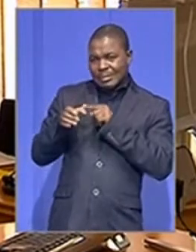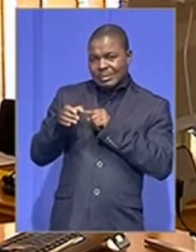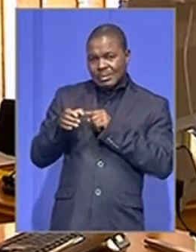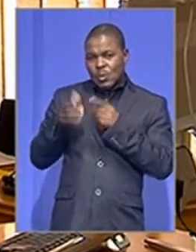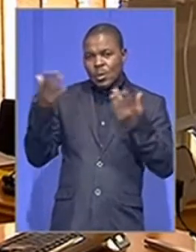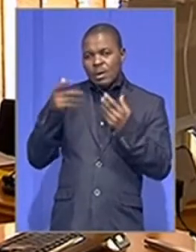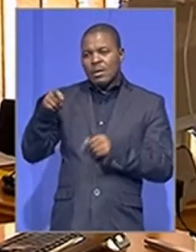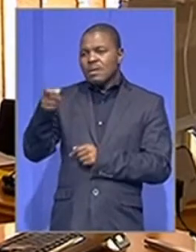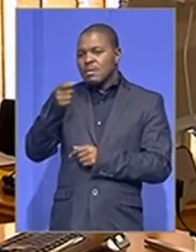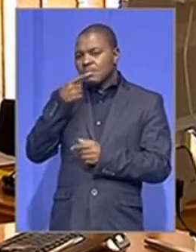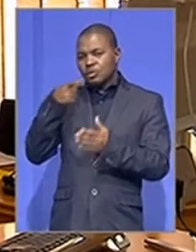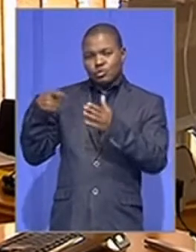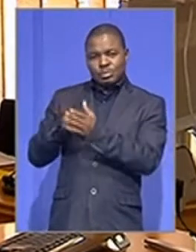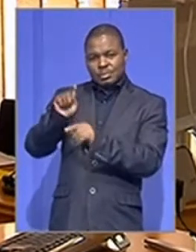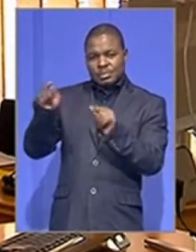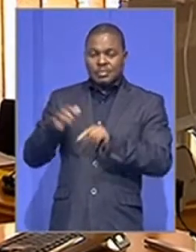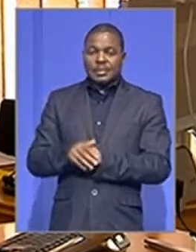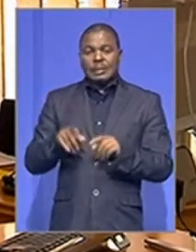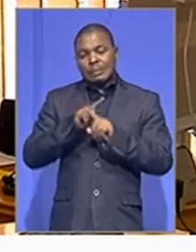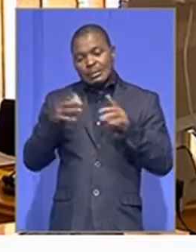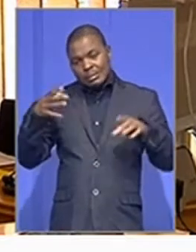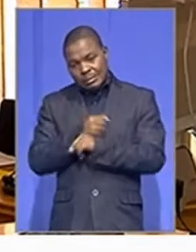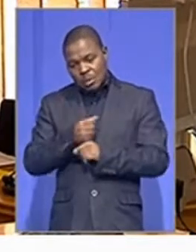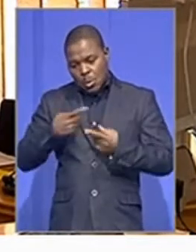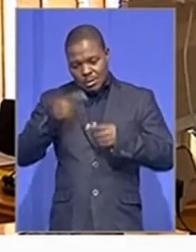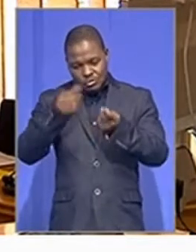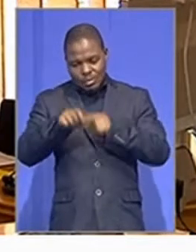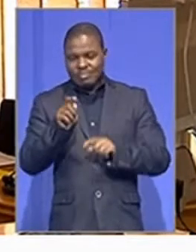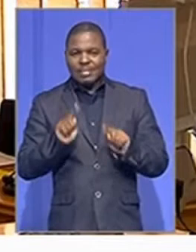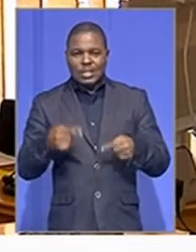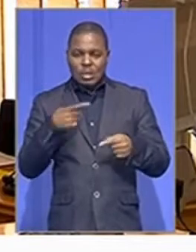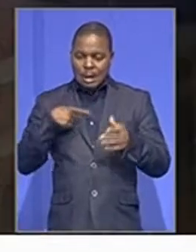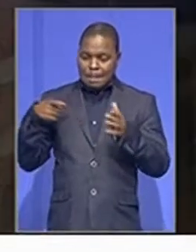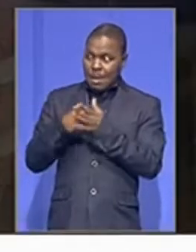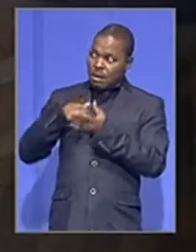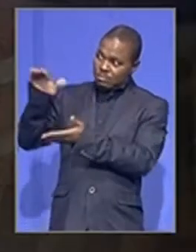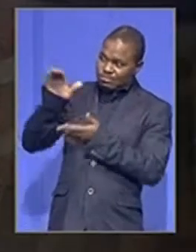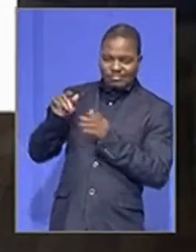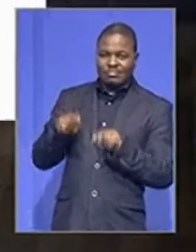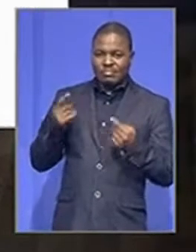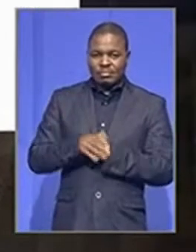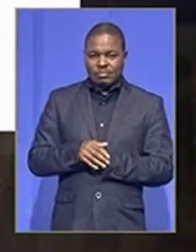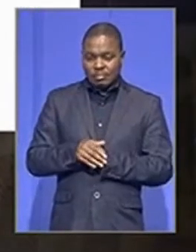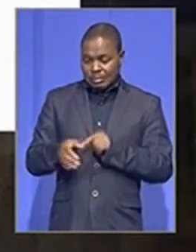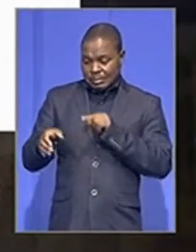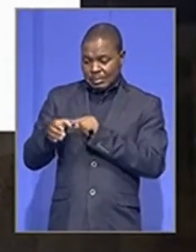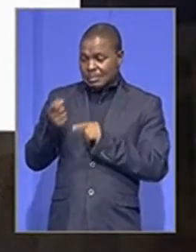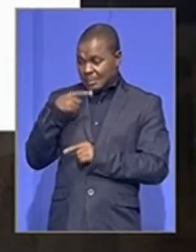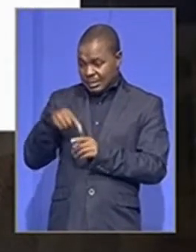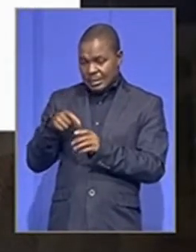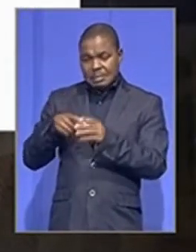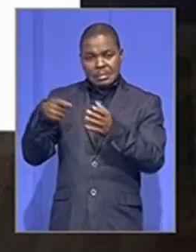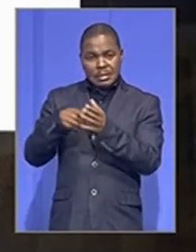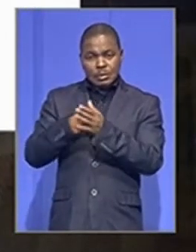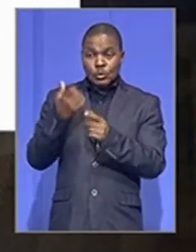level. Yes, but unfortunately we're not allowed to sell it and not allowed to stock it at the moment. Go rekišwa ga sejweletšwa se go bonagala mo